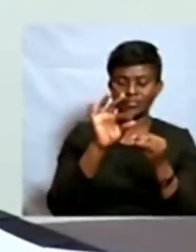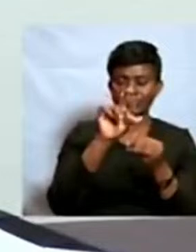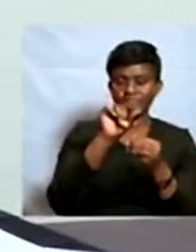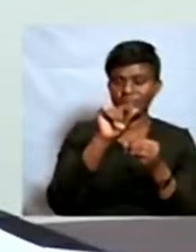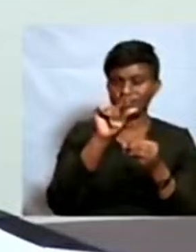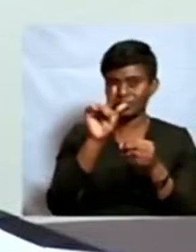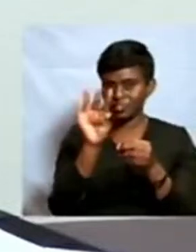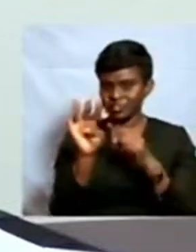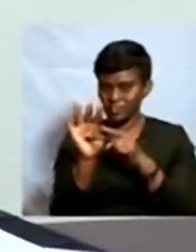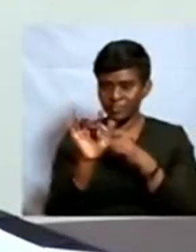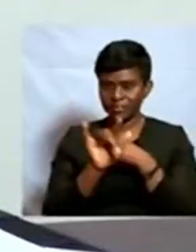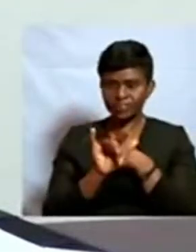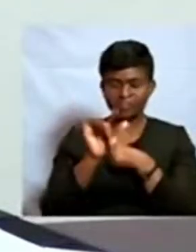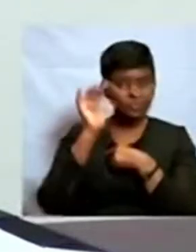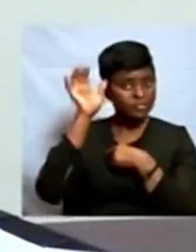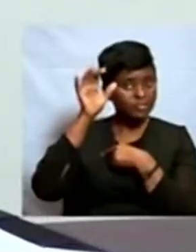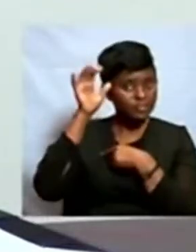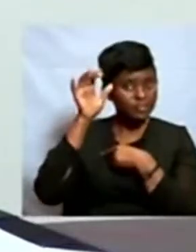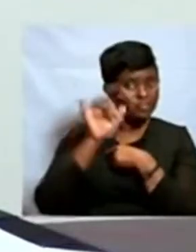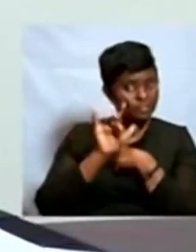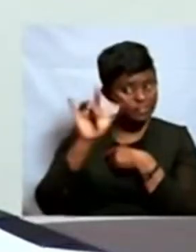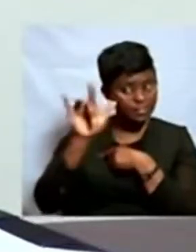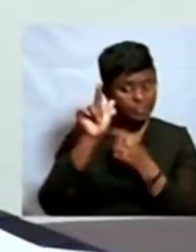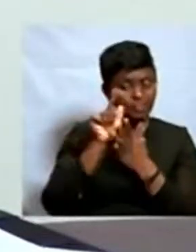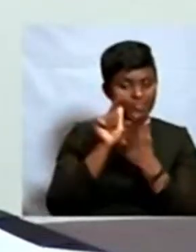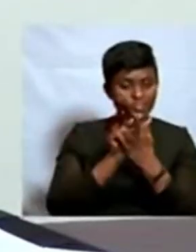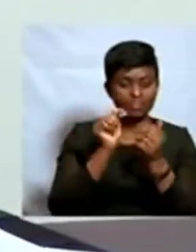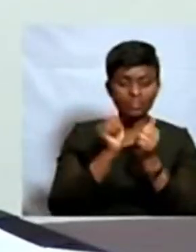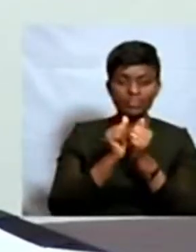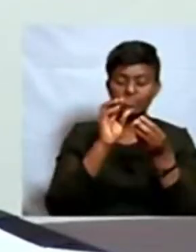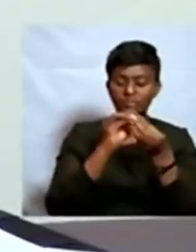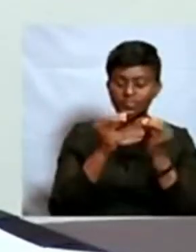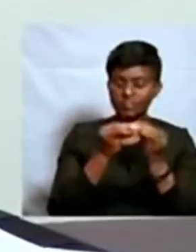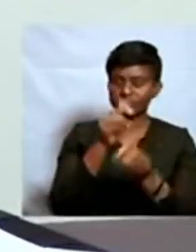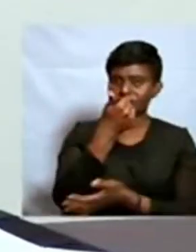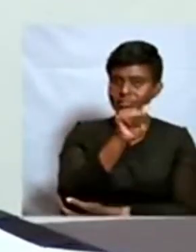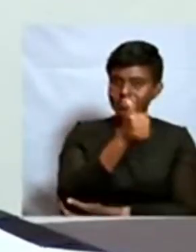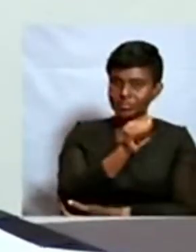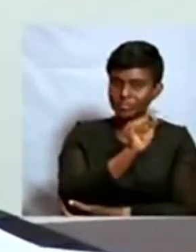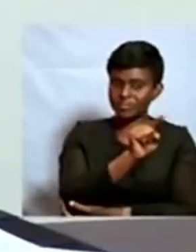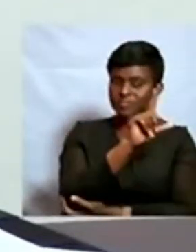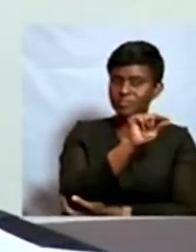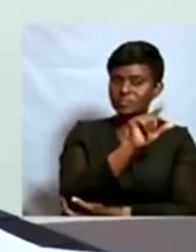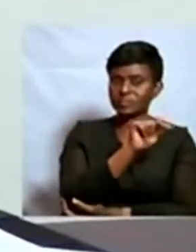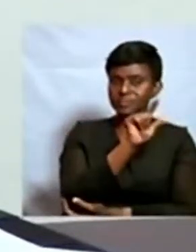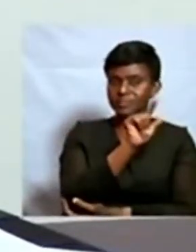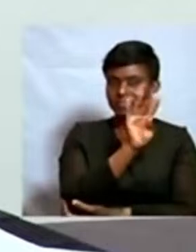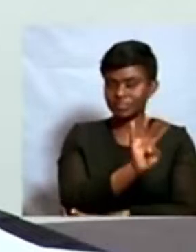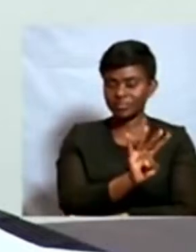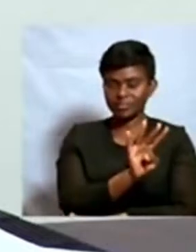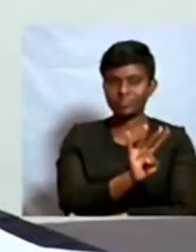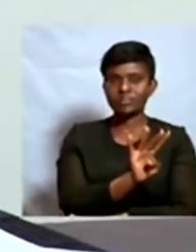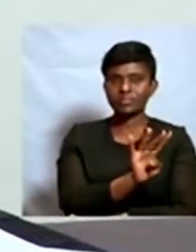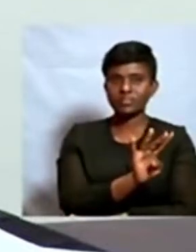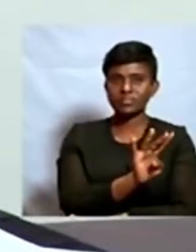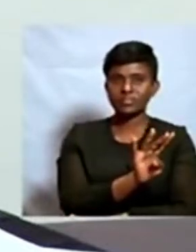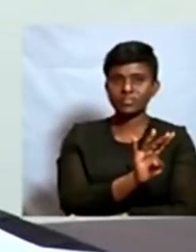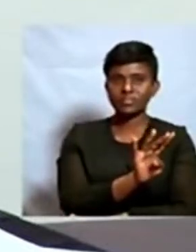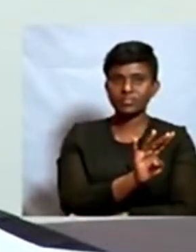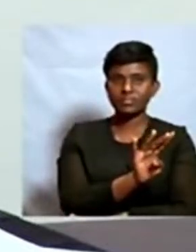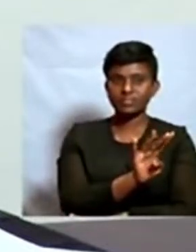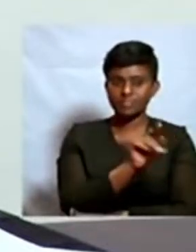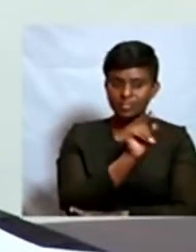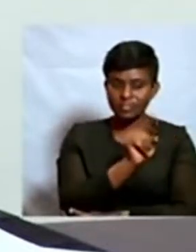of the Civil Aviation Act, and Amendment Bill number 10, also of 2024,